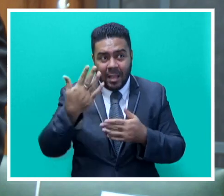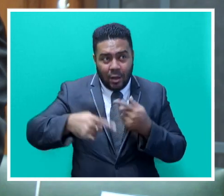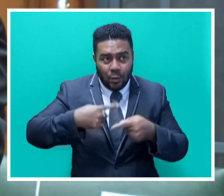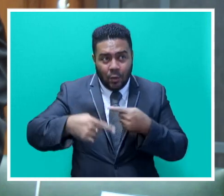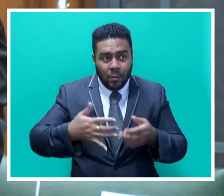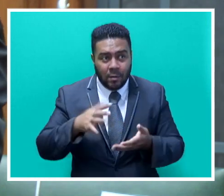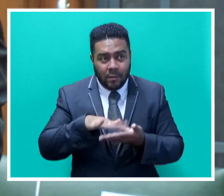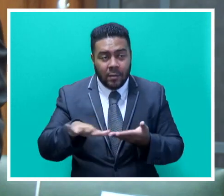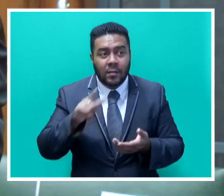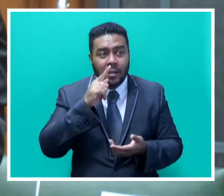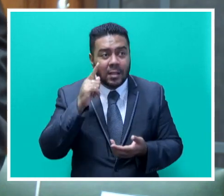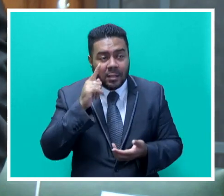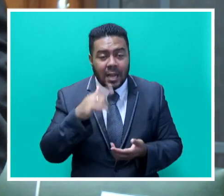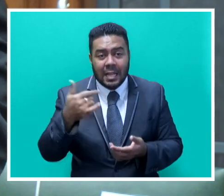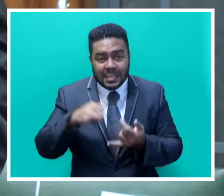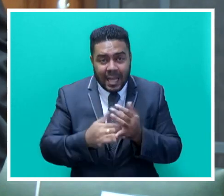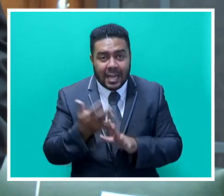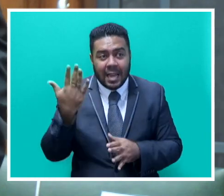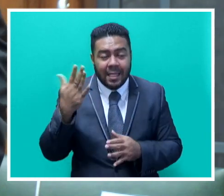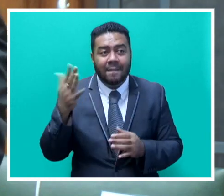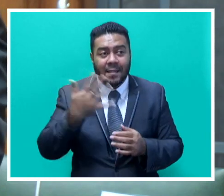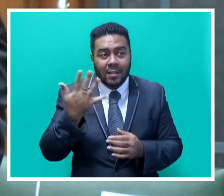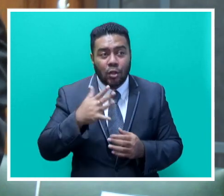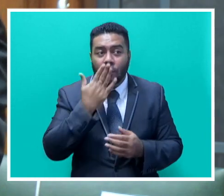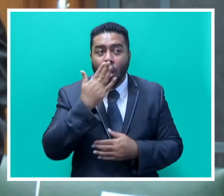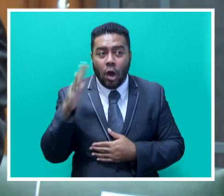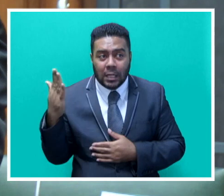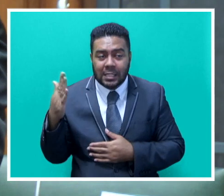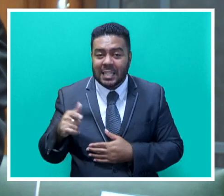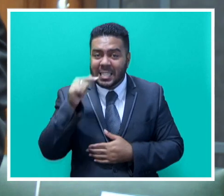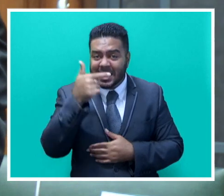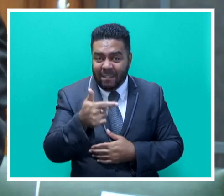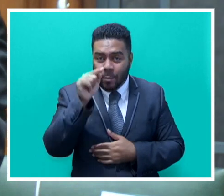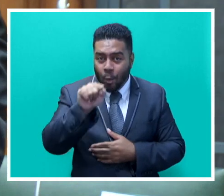of yesterday, Sunday the 15th of August, is 7.0